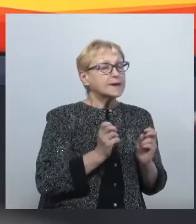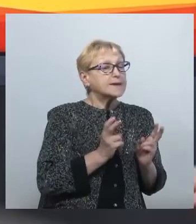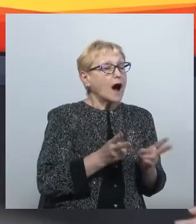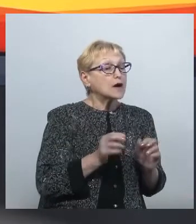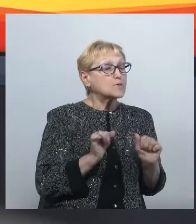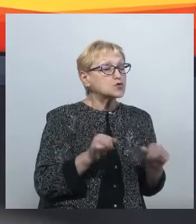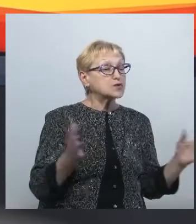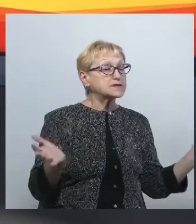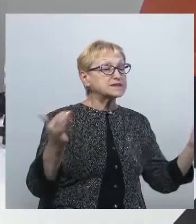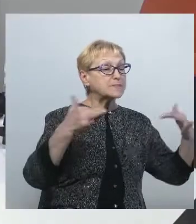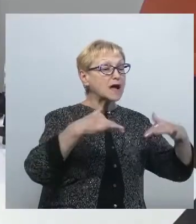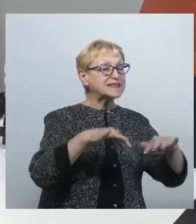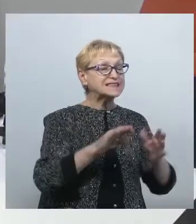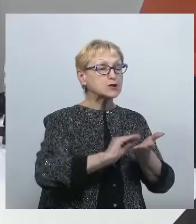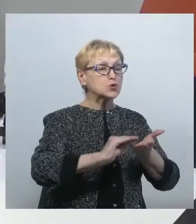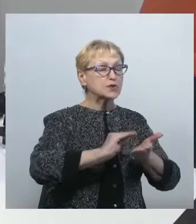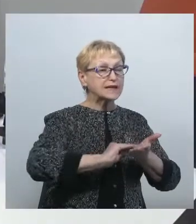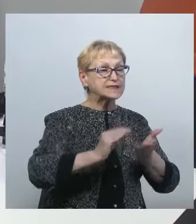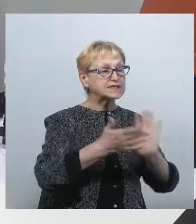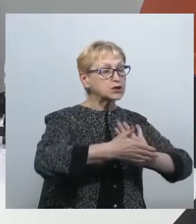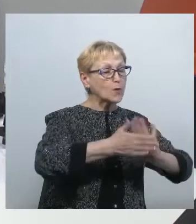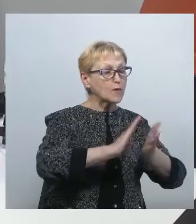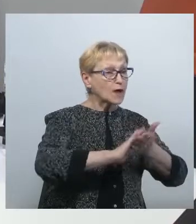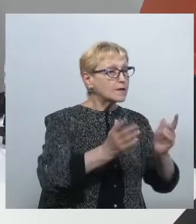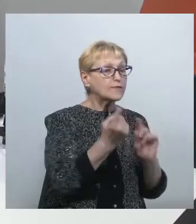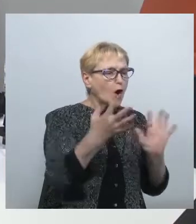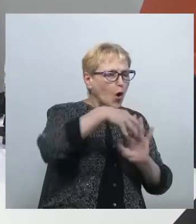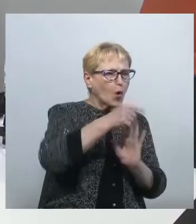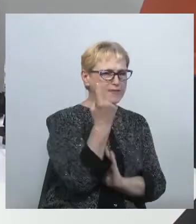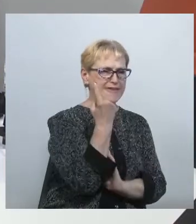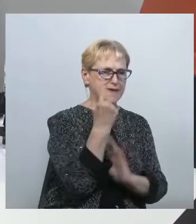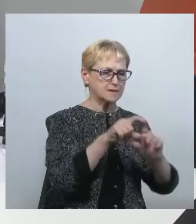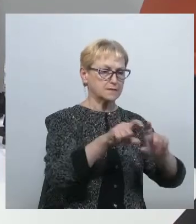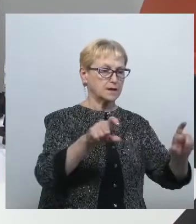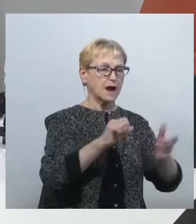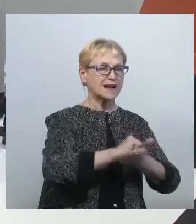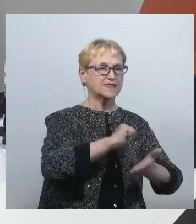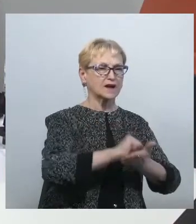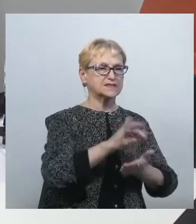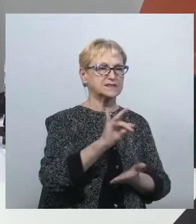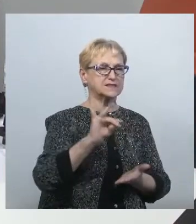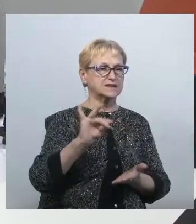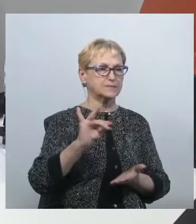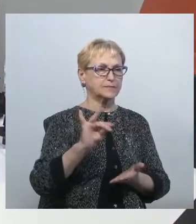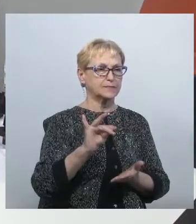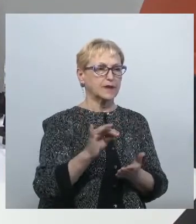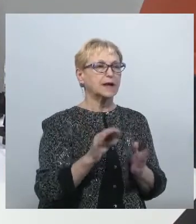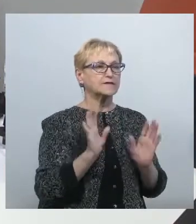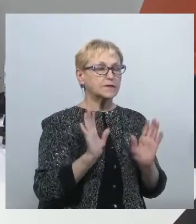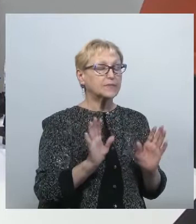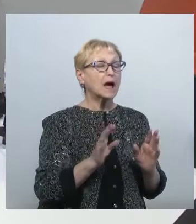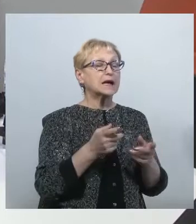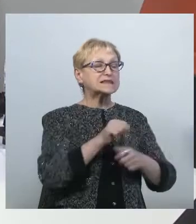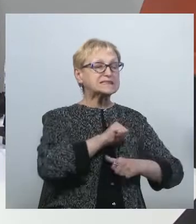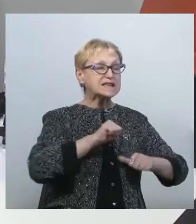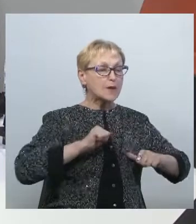on several levels, right? How the journalists can gather together and come to a certain agreement, even of one editorial office, right? Yes,